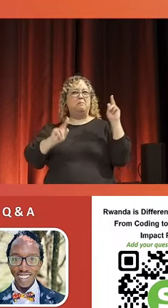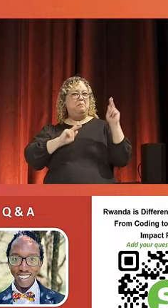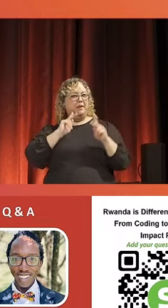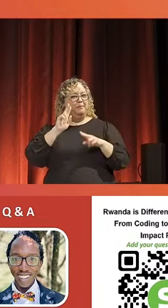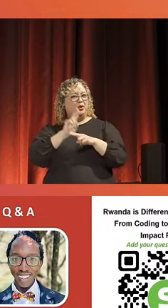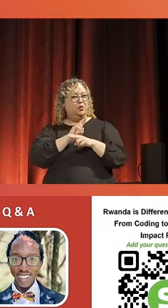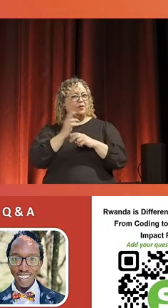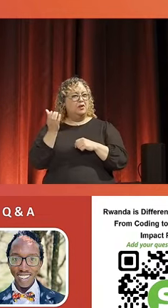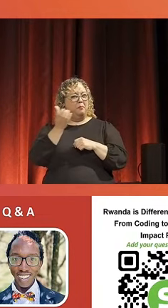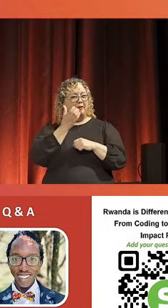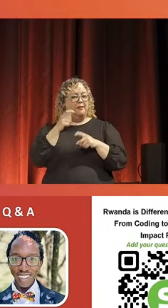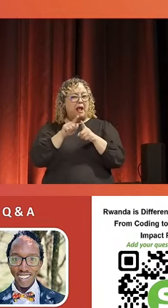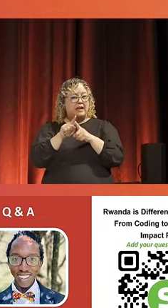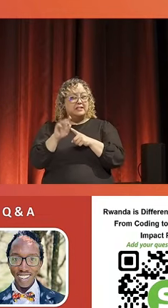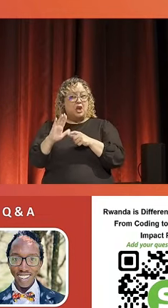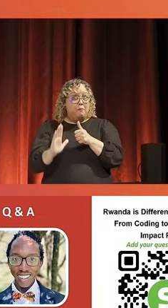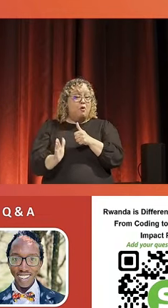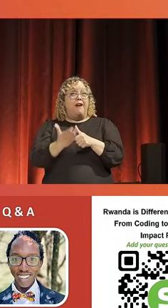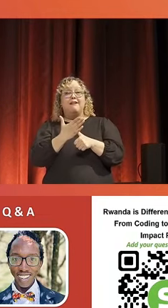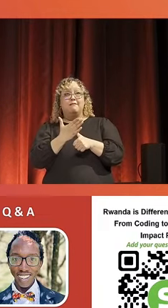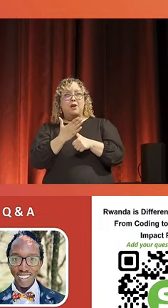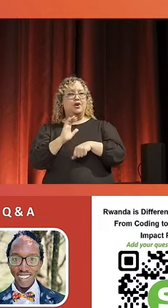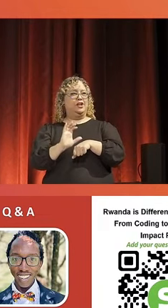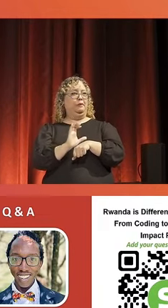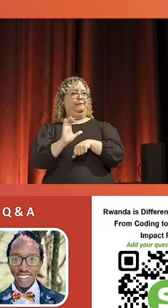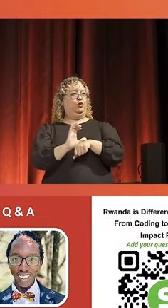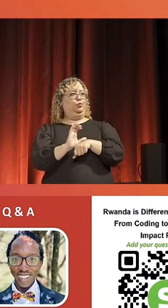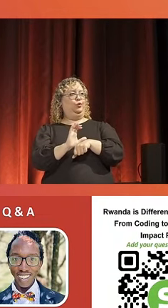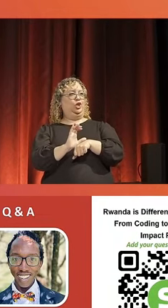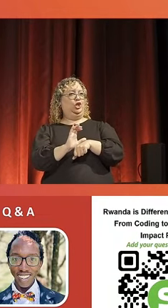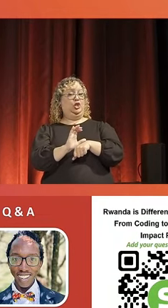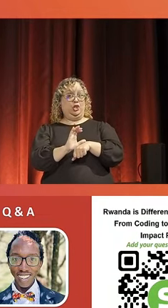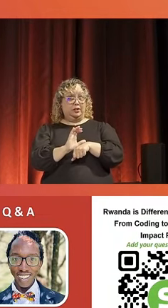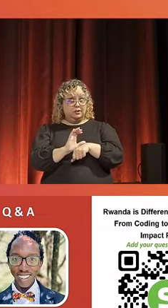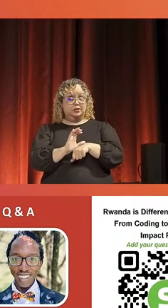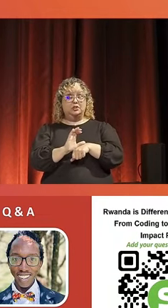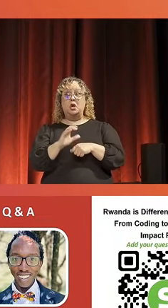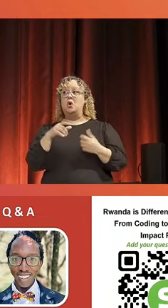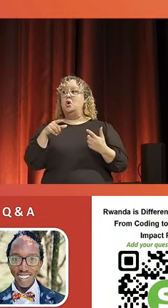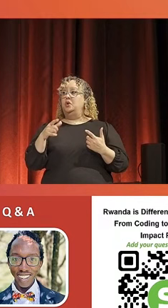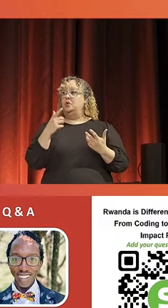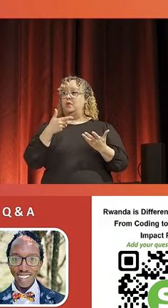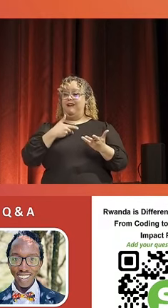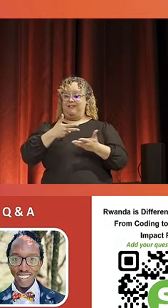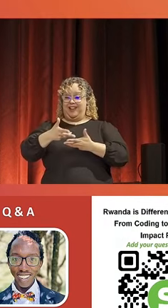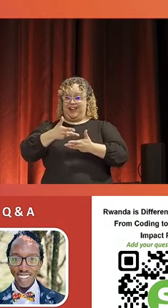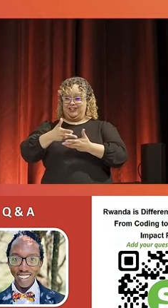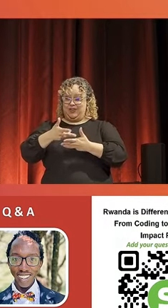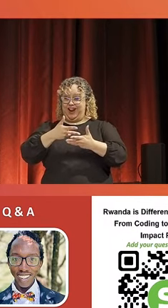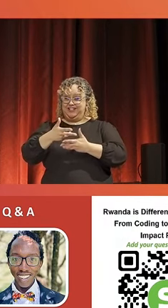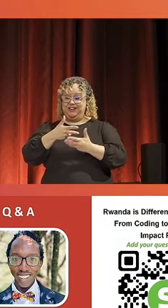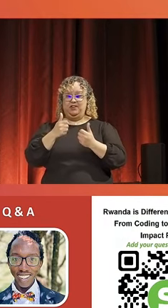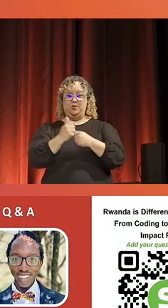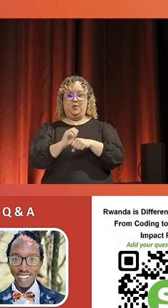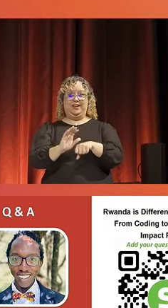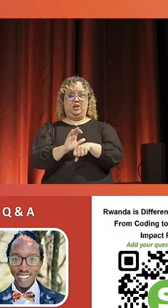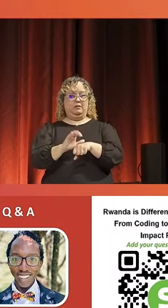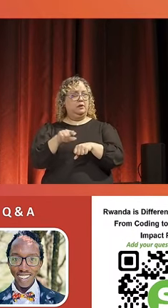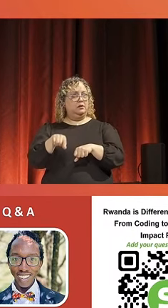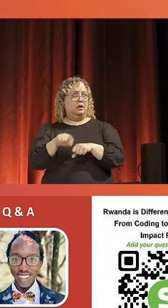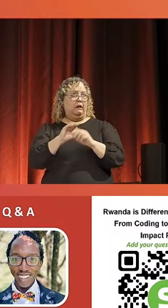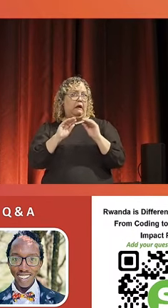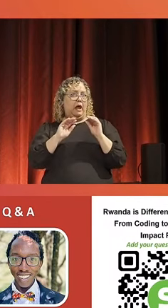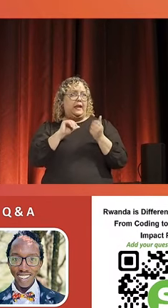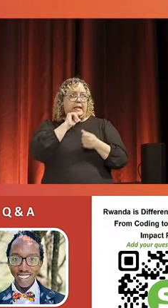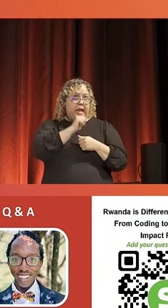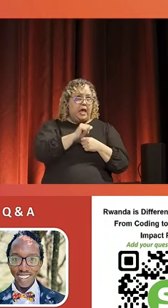device. And some people say the primary computing device may change. So you lack the interactivity here with the non-2D interfaces, virtual